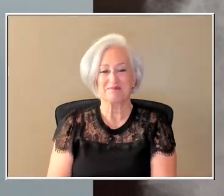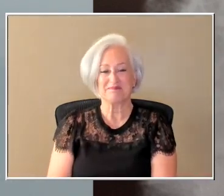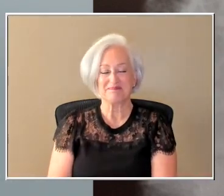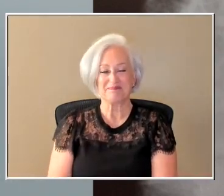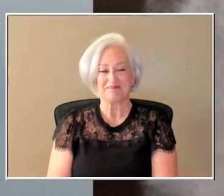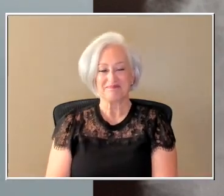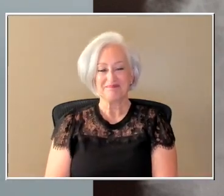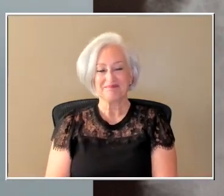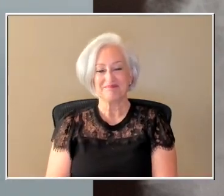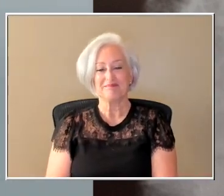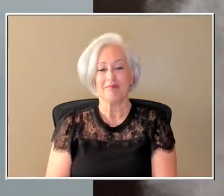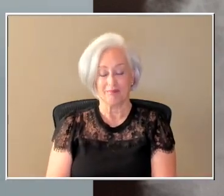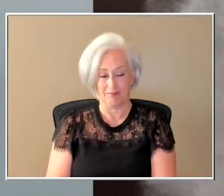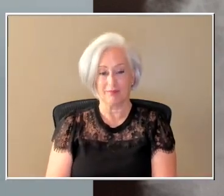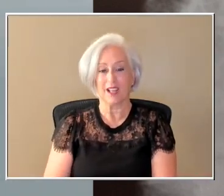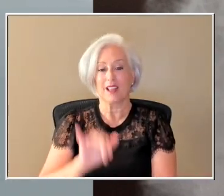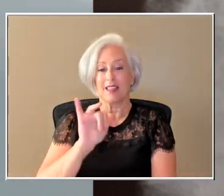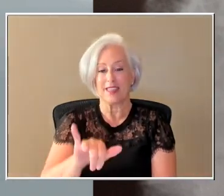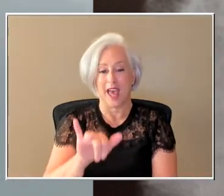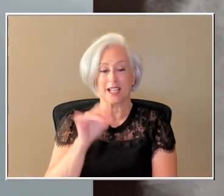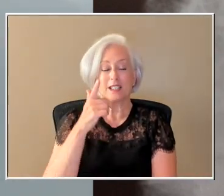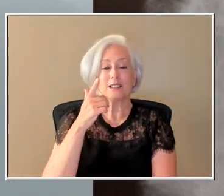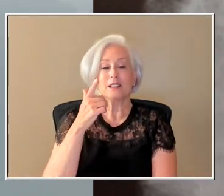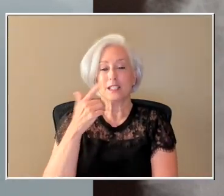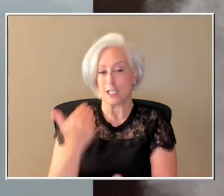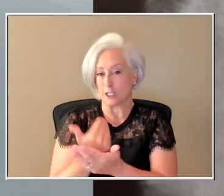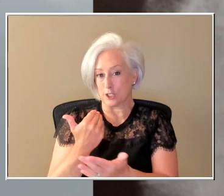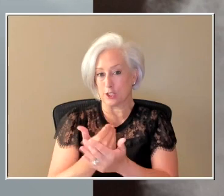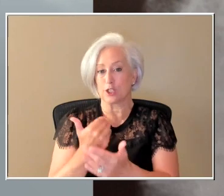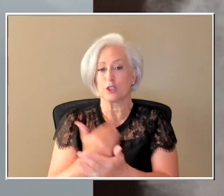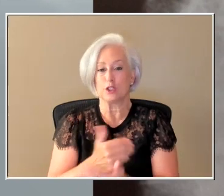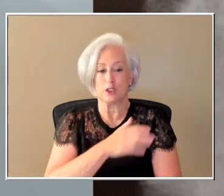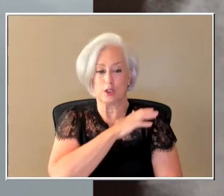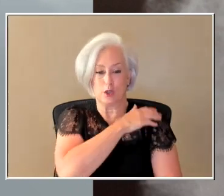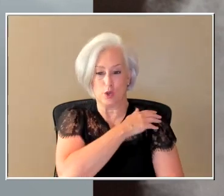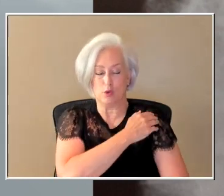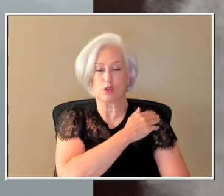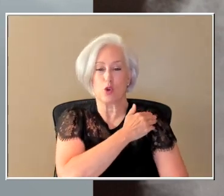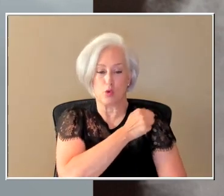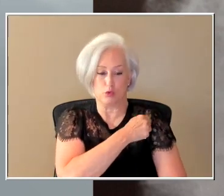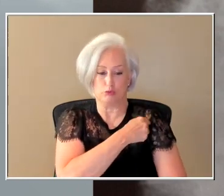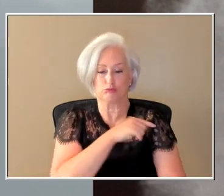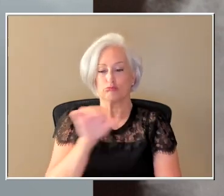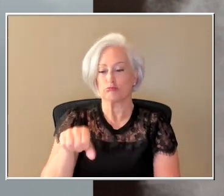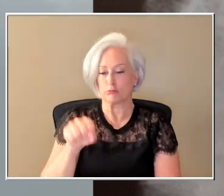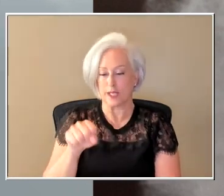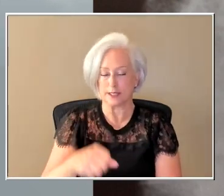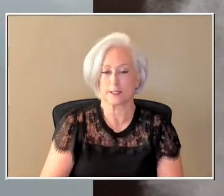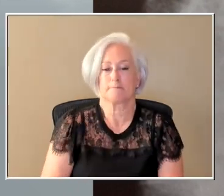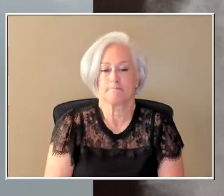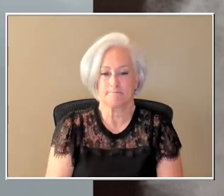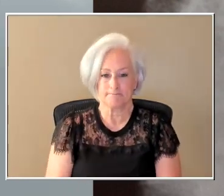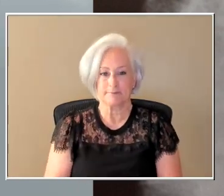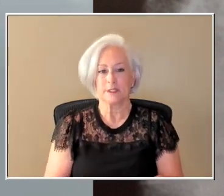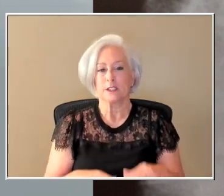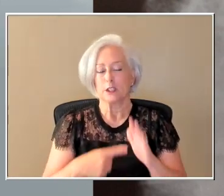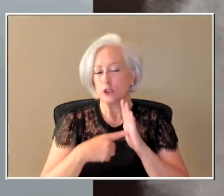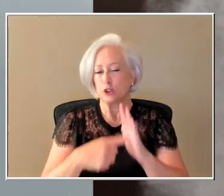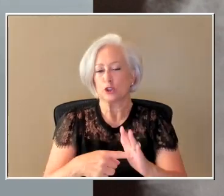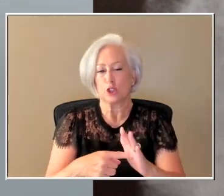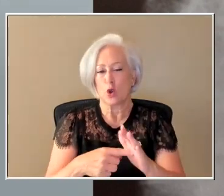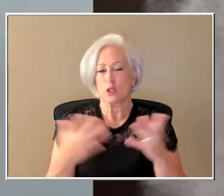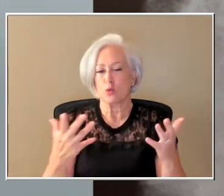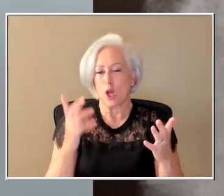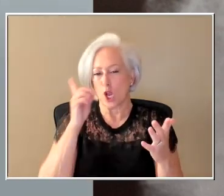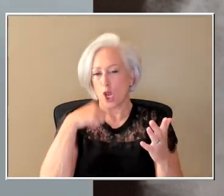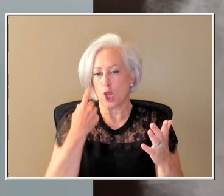what it looked like this is the new shoulder? This is his current shoulder, yes. All right, so just kind of show us a little bit maybe what we're looking at.